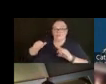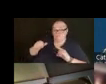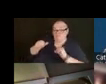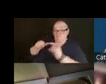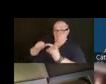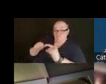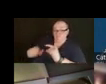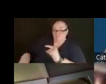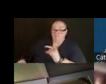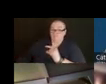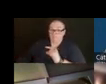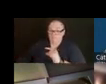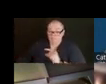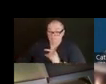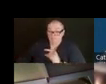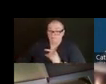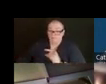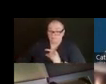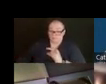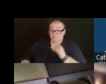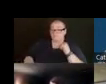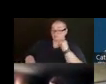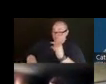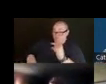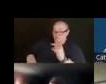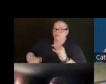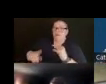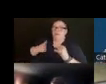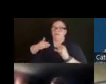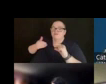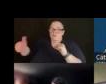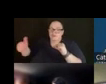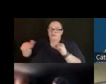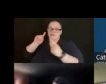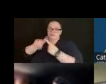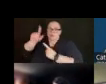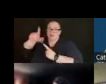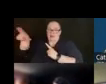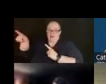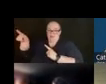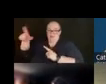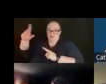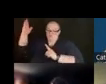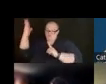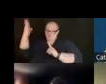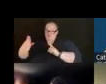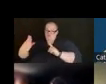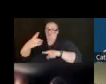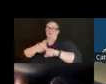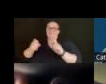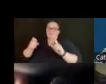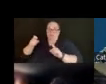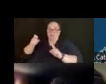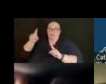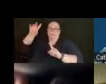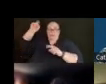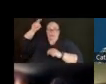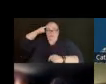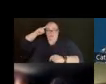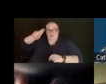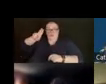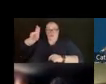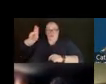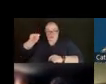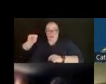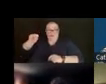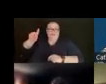rent is paid directly to the landlord with funds from the U.S. Department of Housing and Urban Development. And that payment is